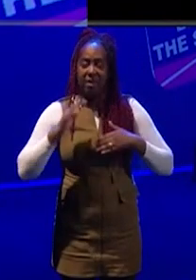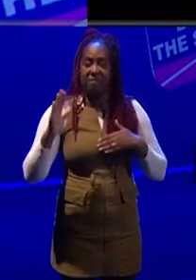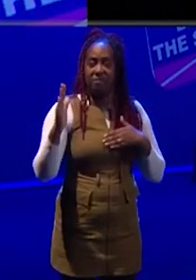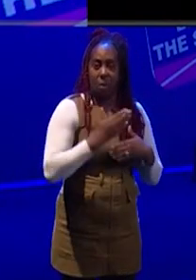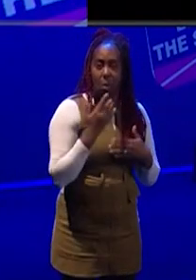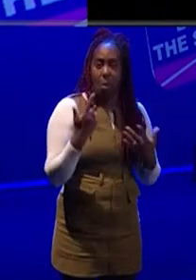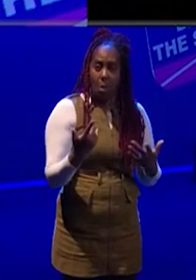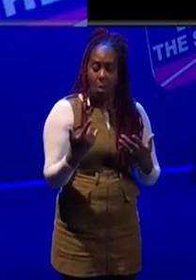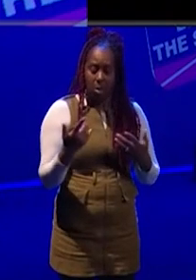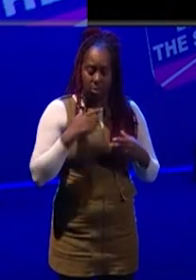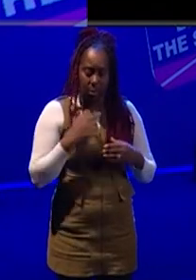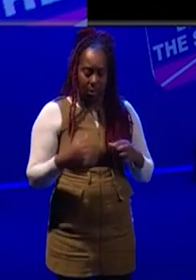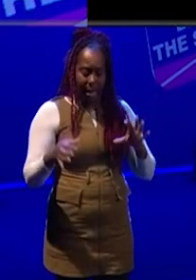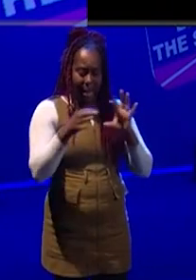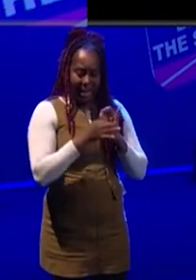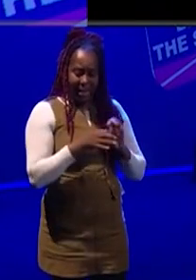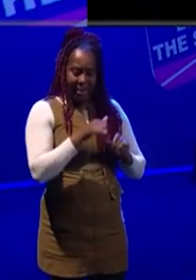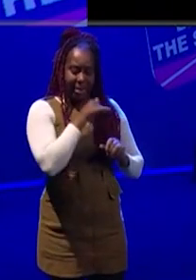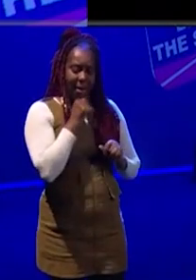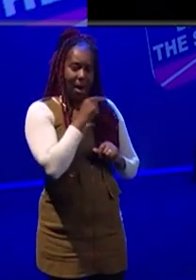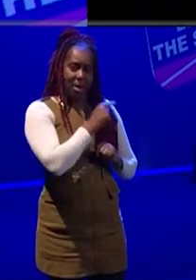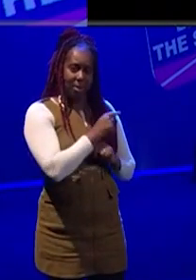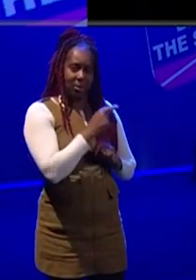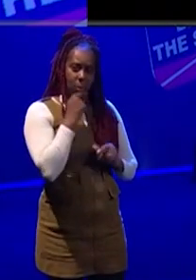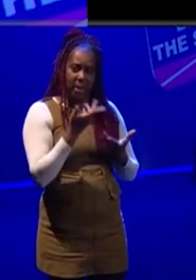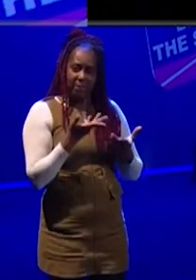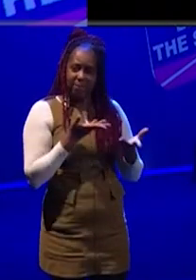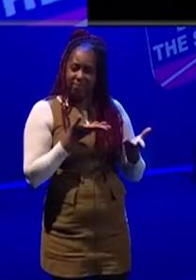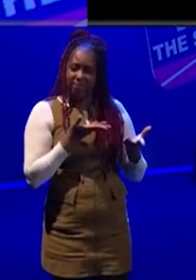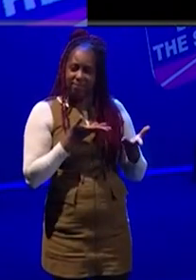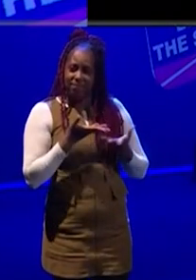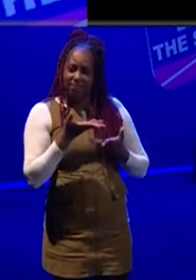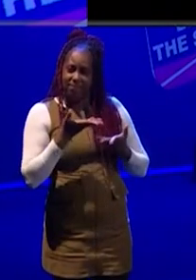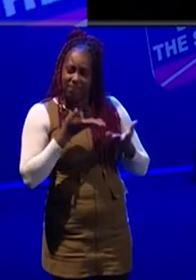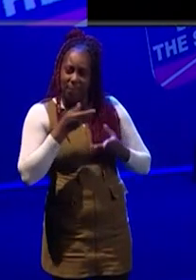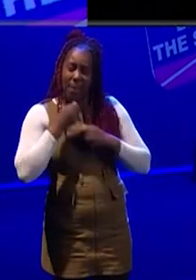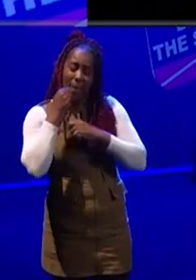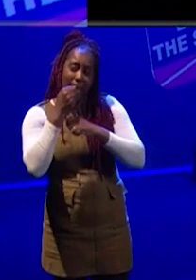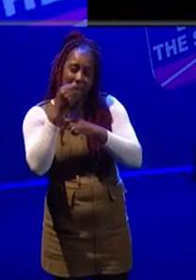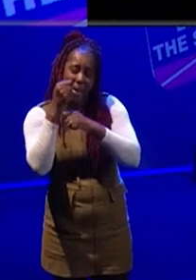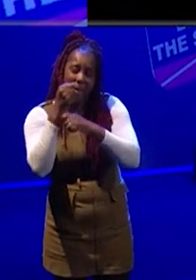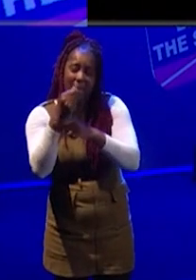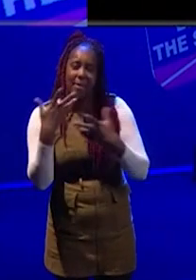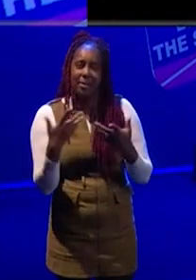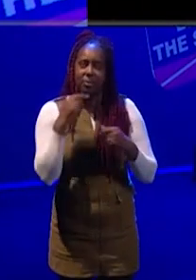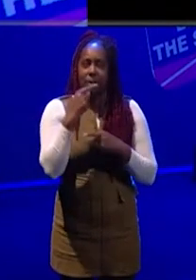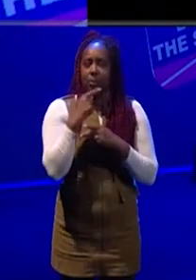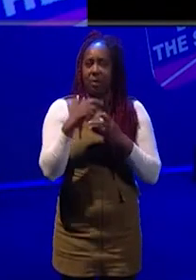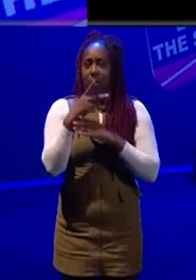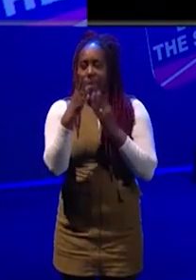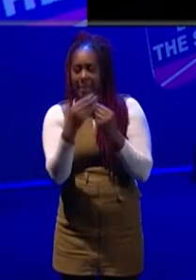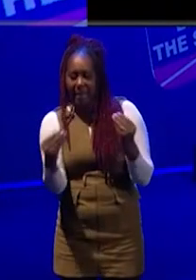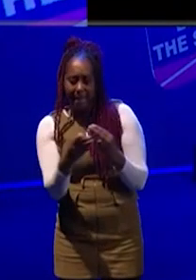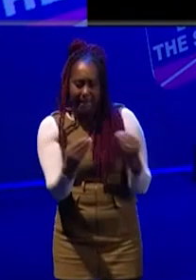nicely ties into the campaign of Freelancers Make Theatre Work. the people that shouldn't be falling through the